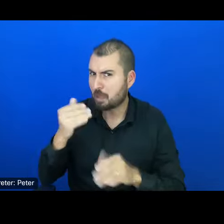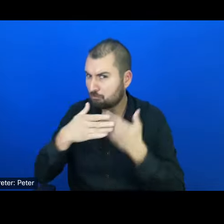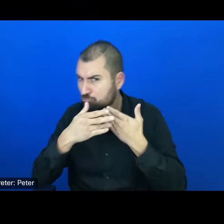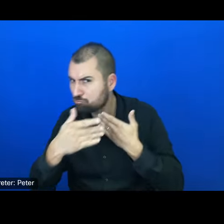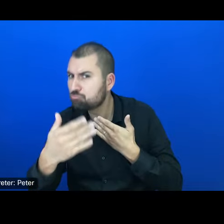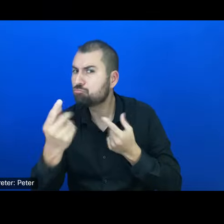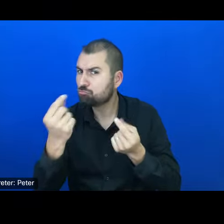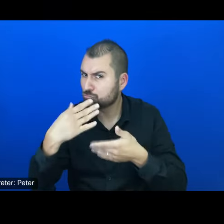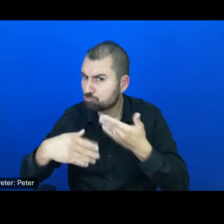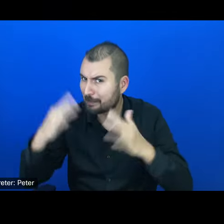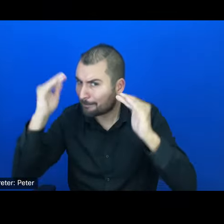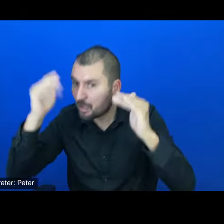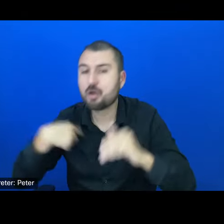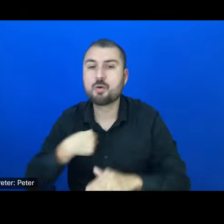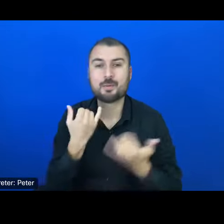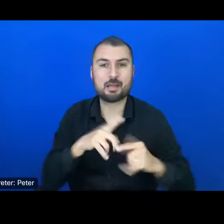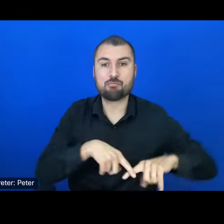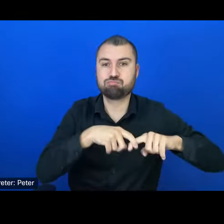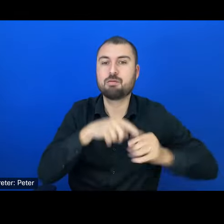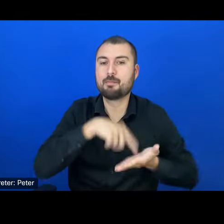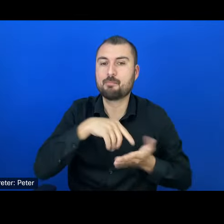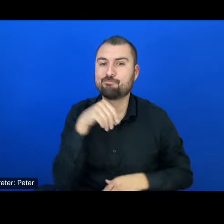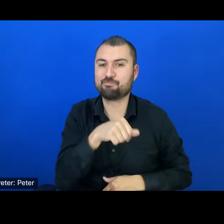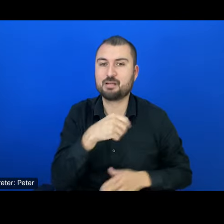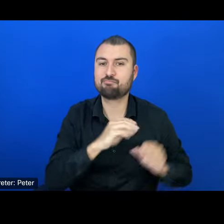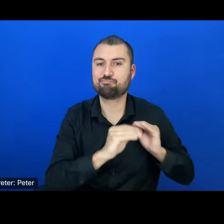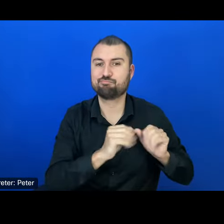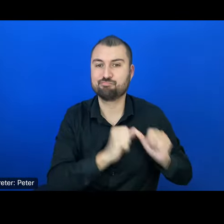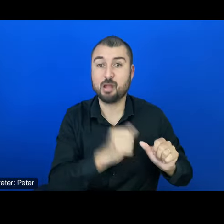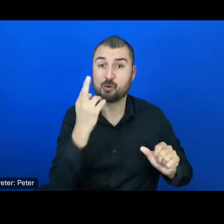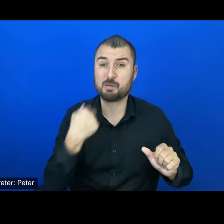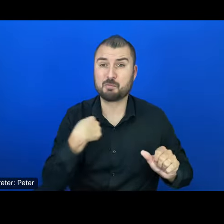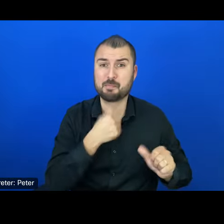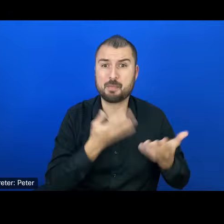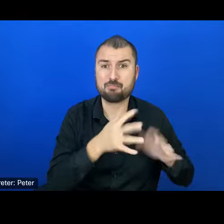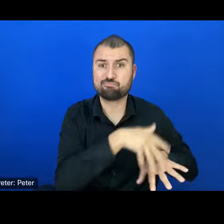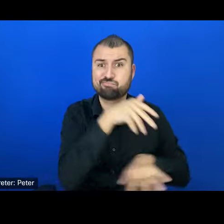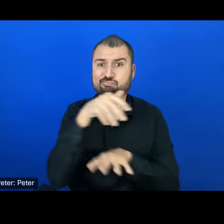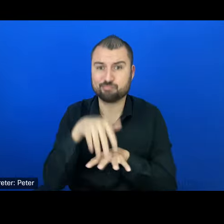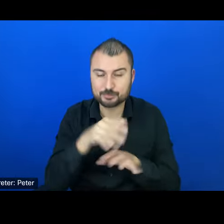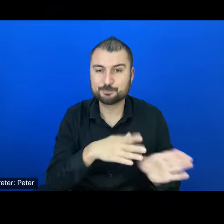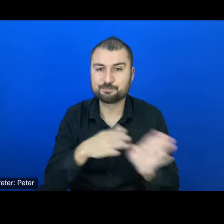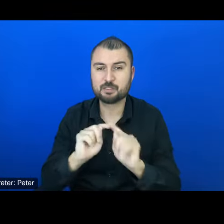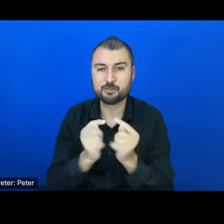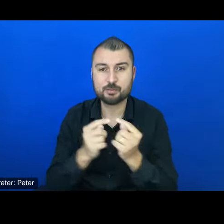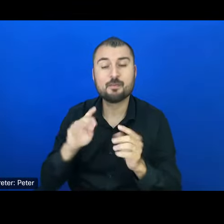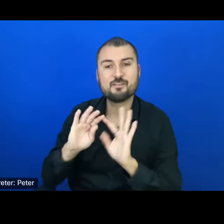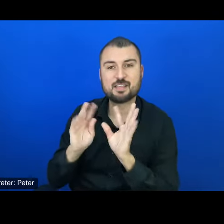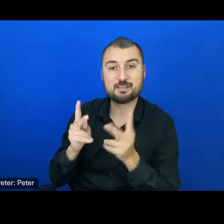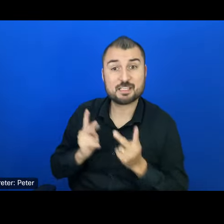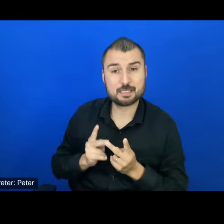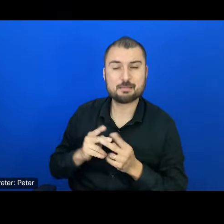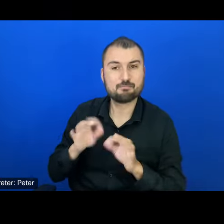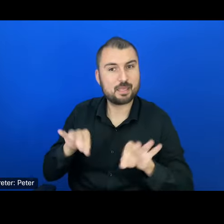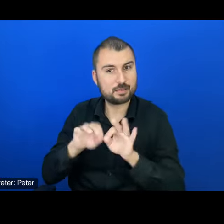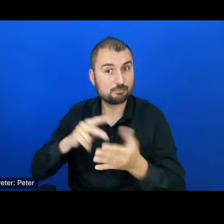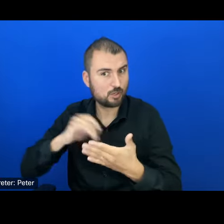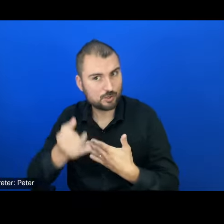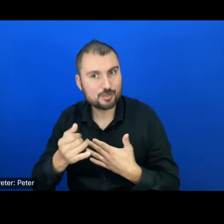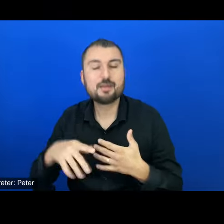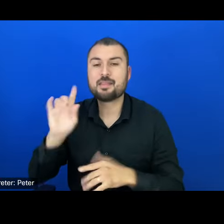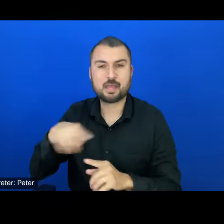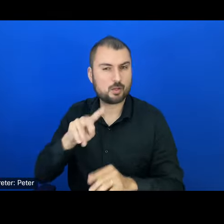of suspending expenditures on maintaining that facility because we may be vacating it. Troop facilities major projects,